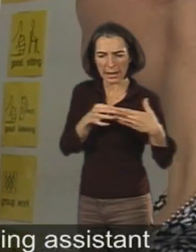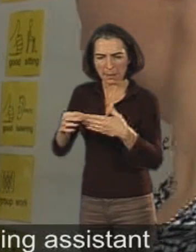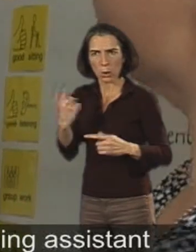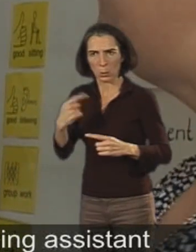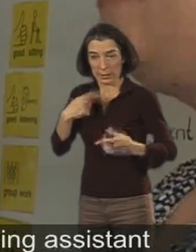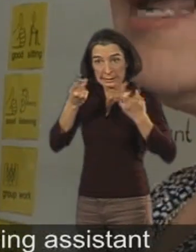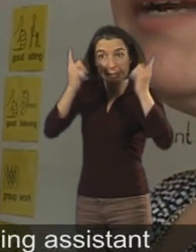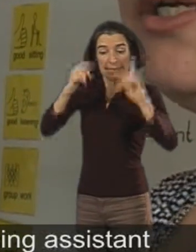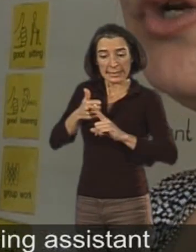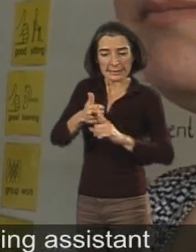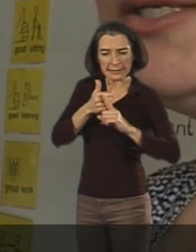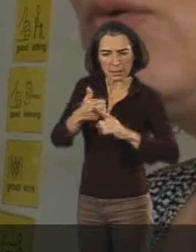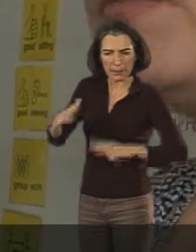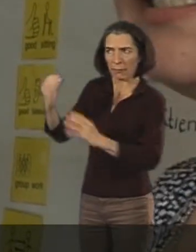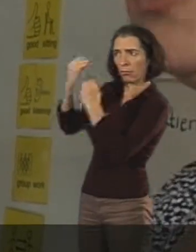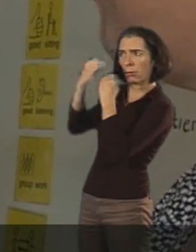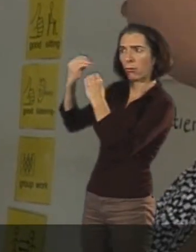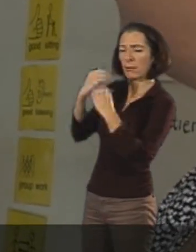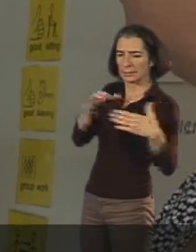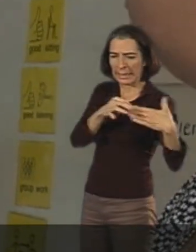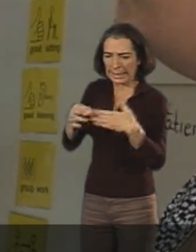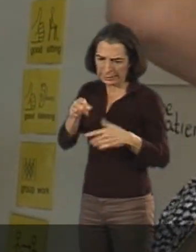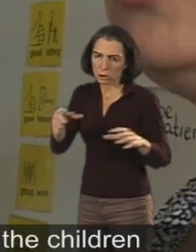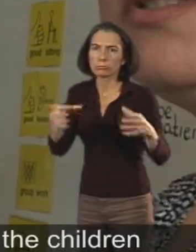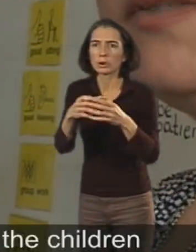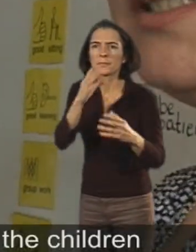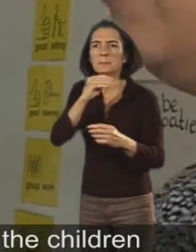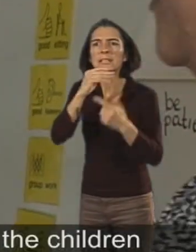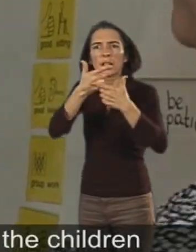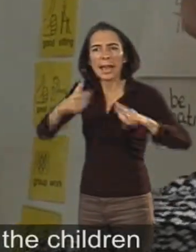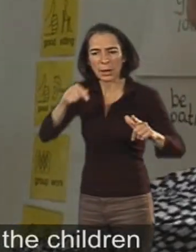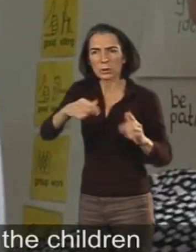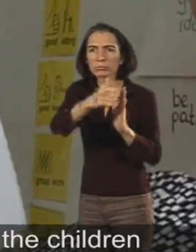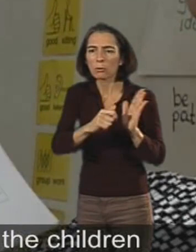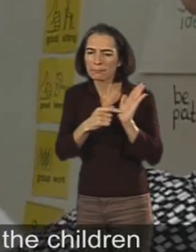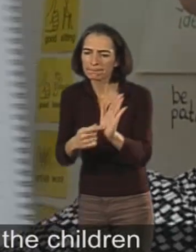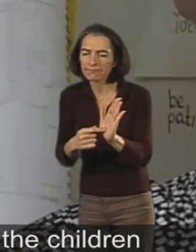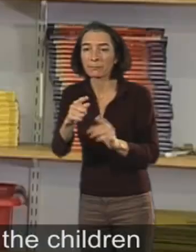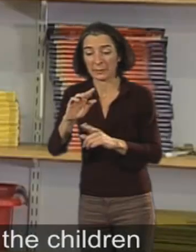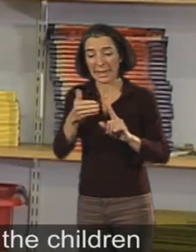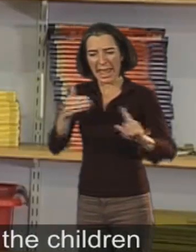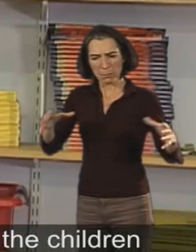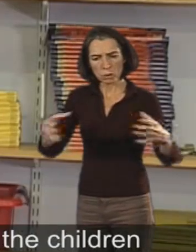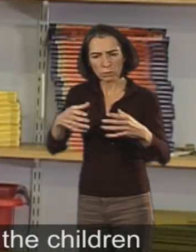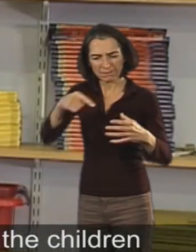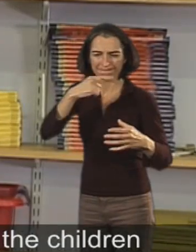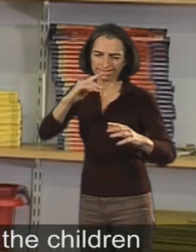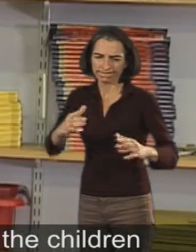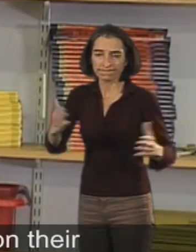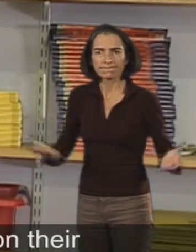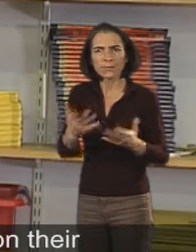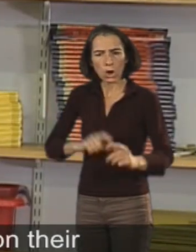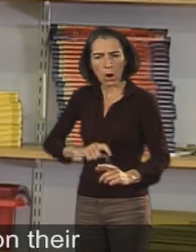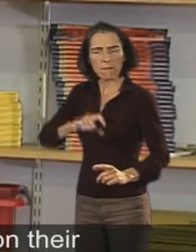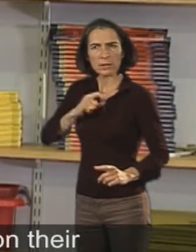has had specific training to run a speech and language programme. The aims of that group are to give the children confidence so they can go